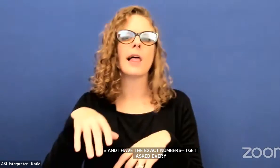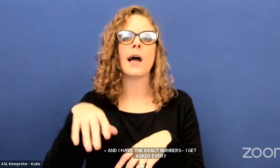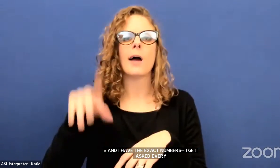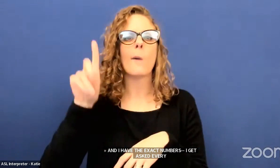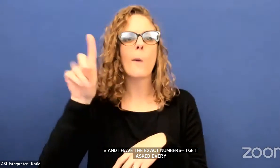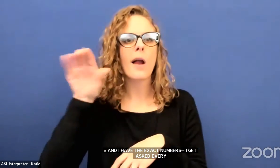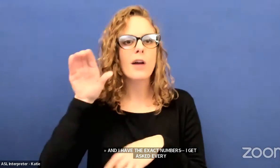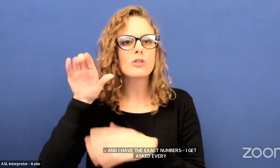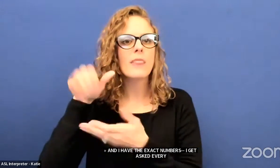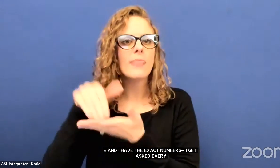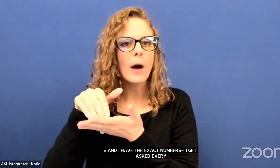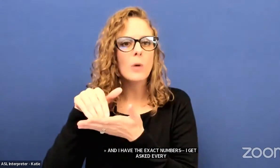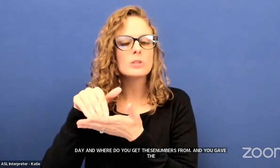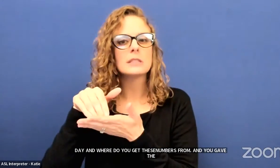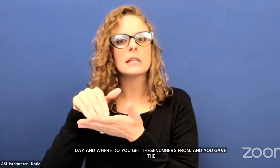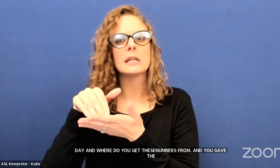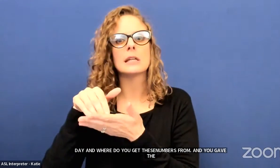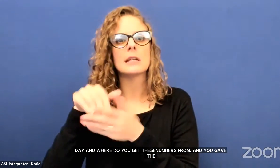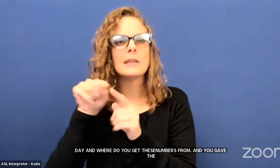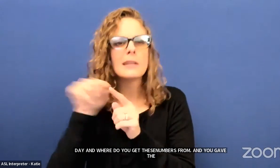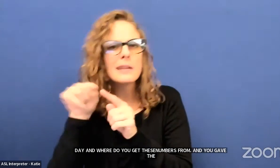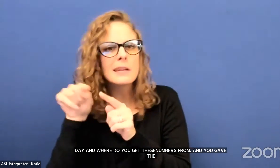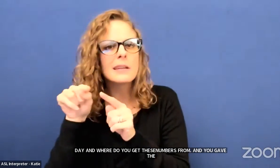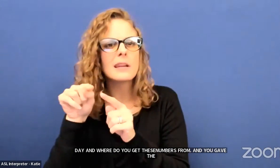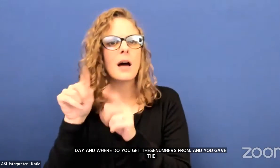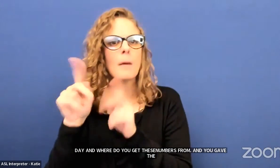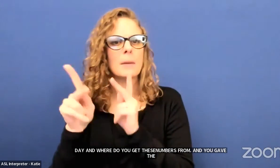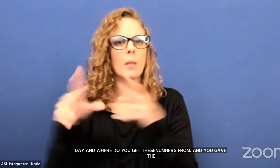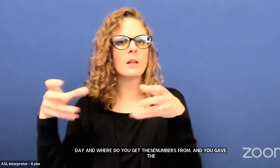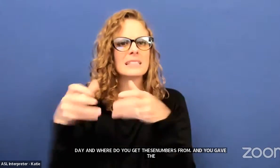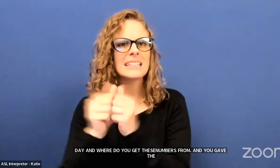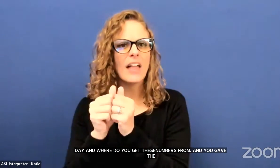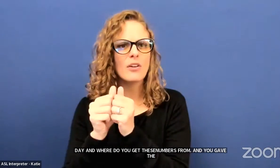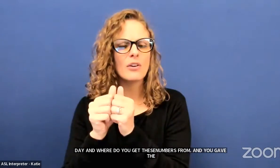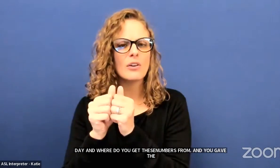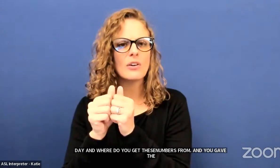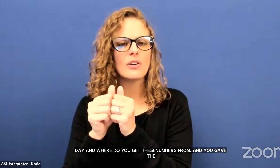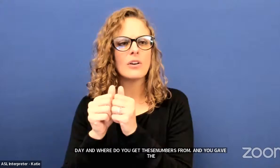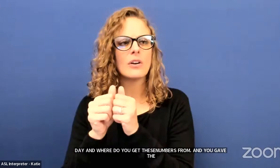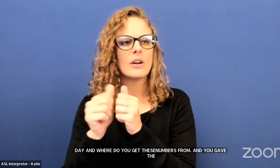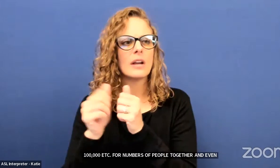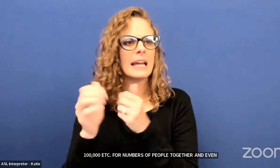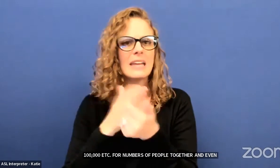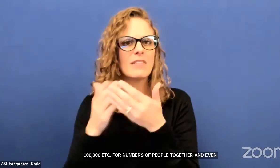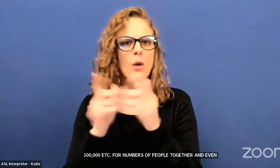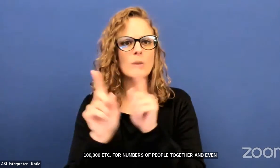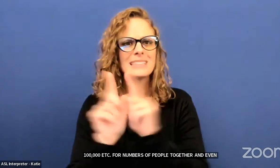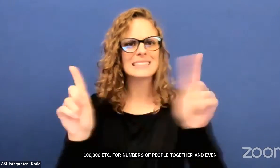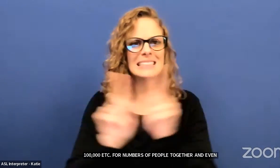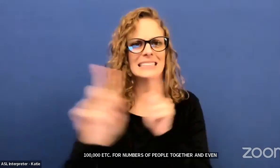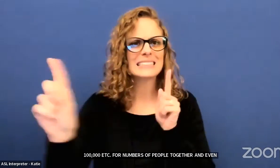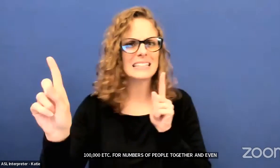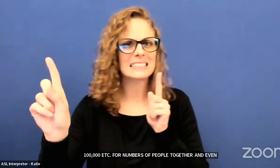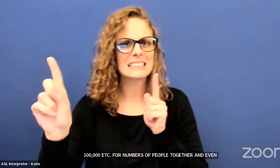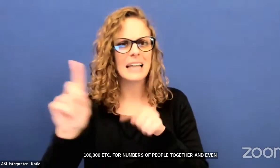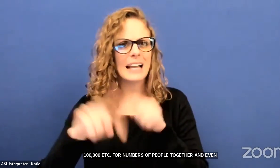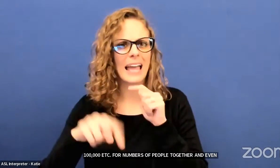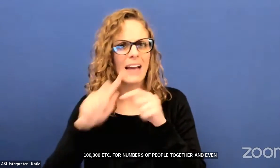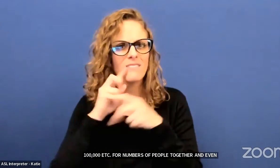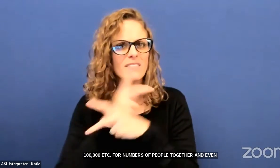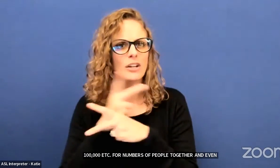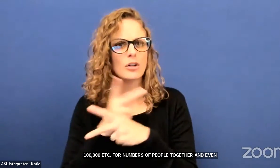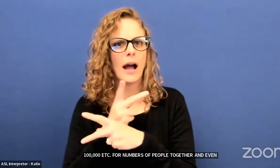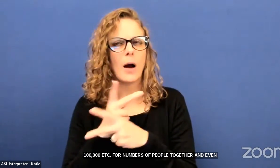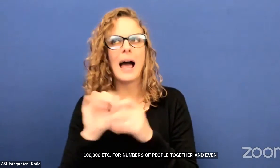cetera, for numbers of people together. And even though they're at a big distance place, I can't figure out how they could say, well, it's not